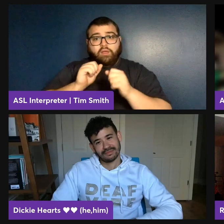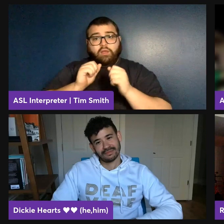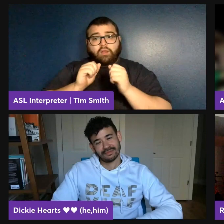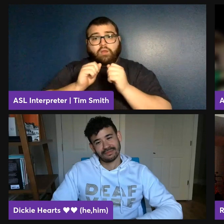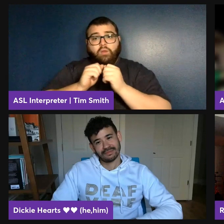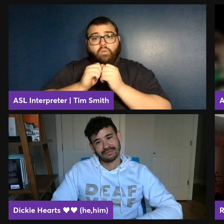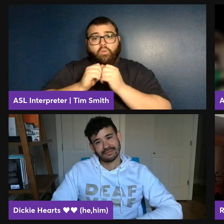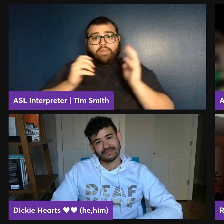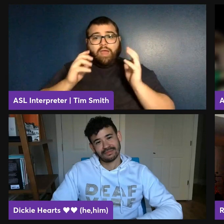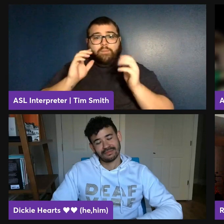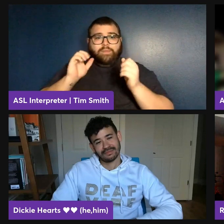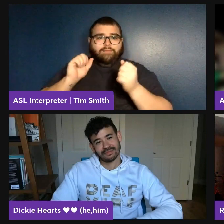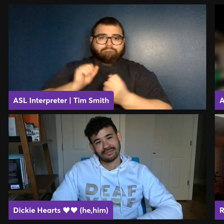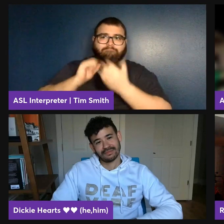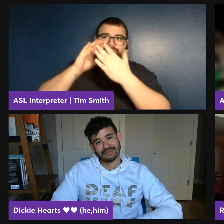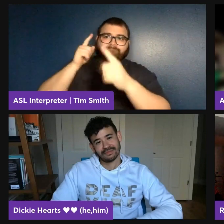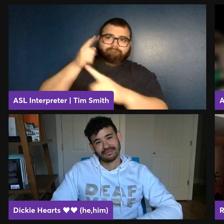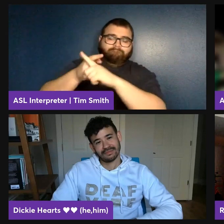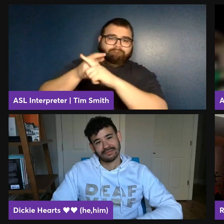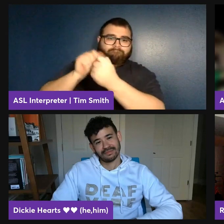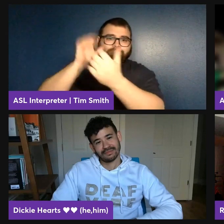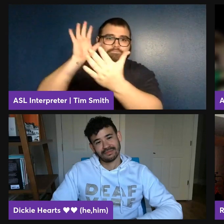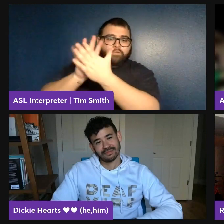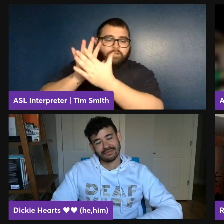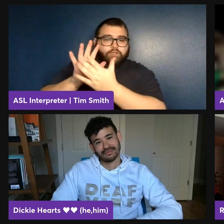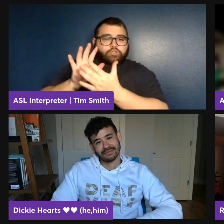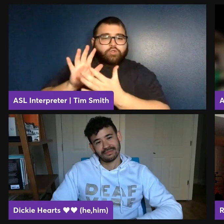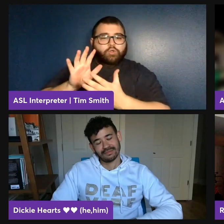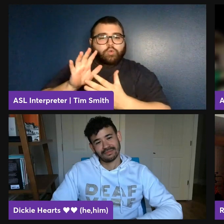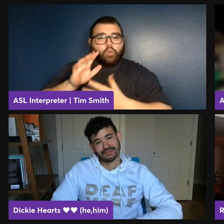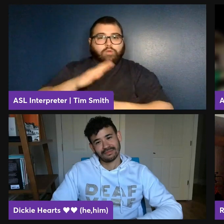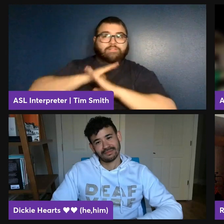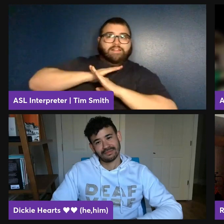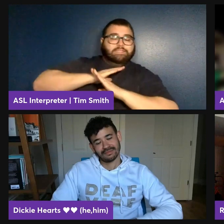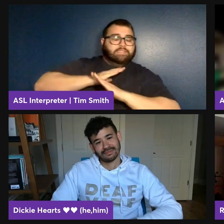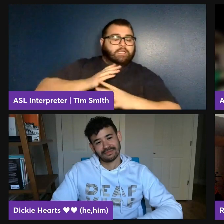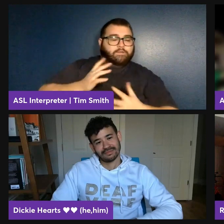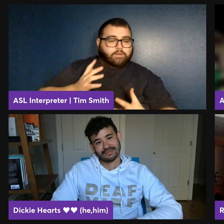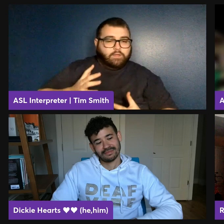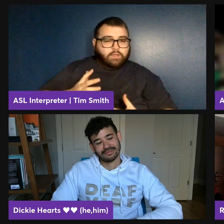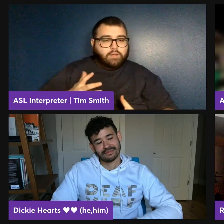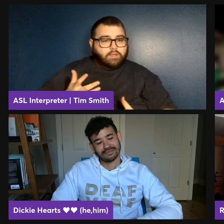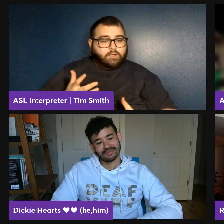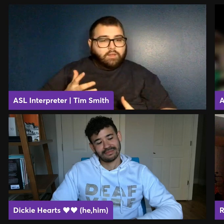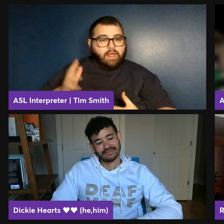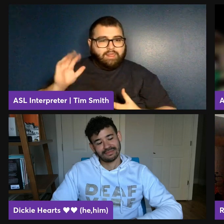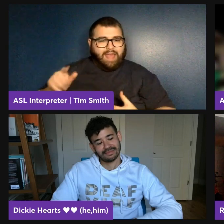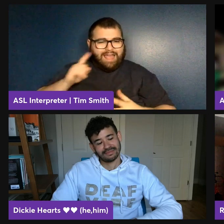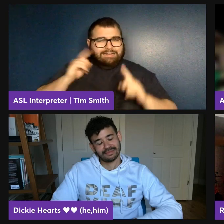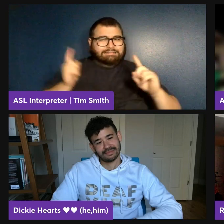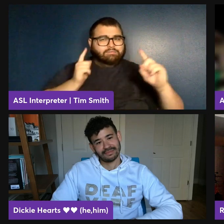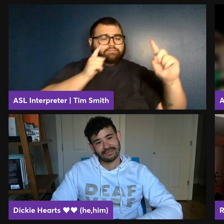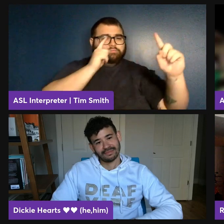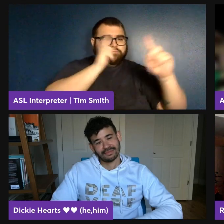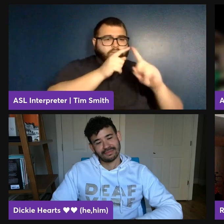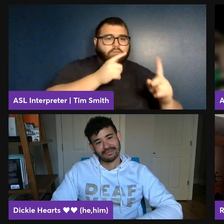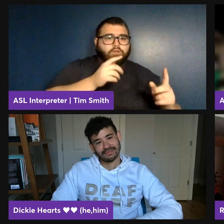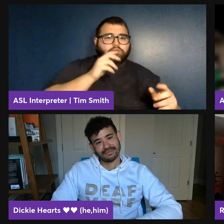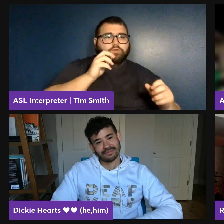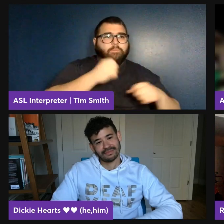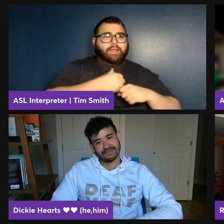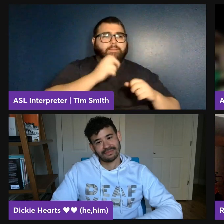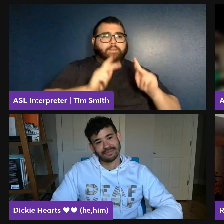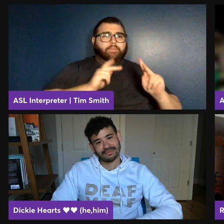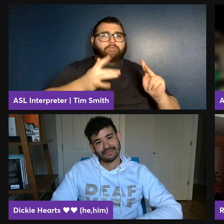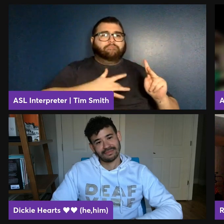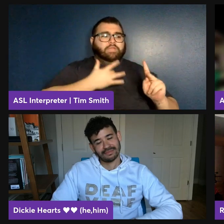being confrontational or defensive, that in itself could go such a long way to make people feel